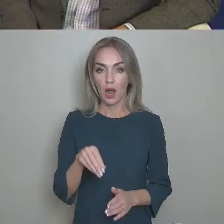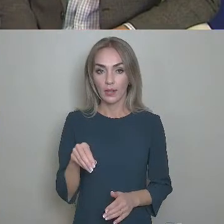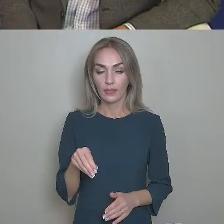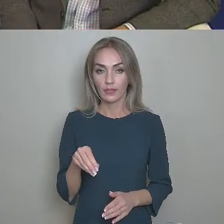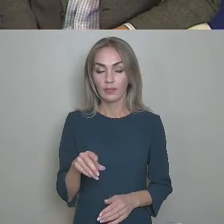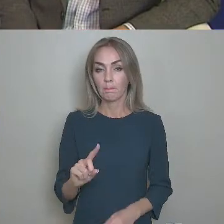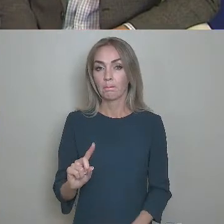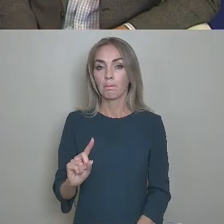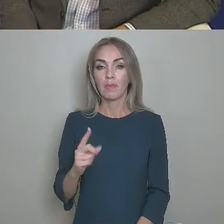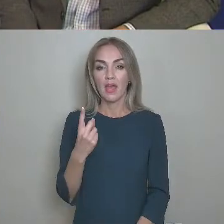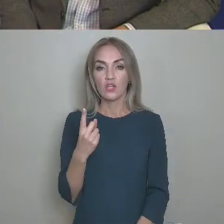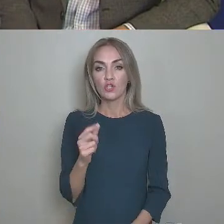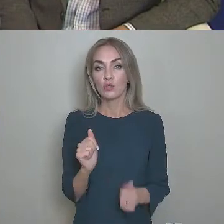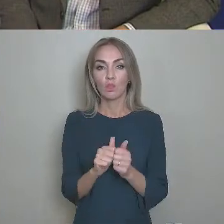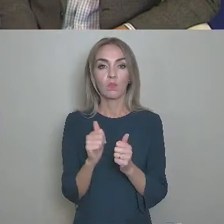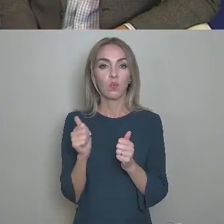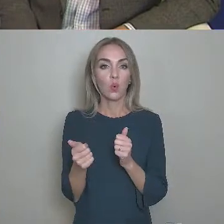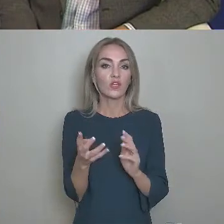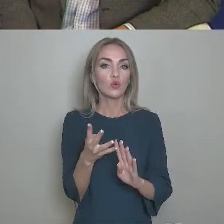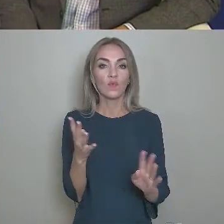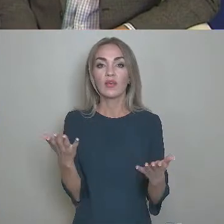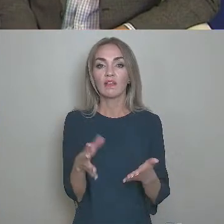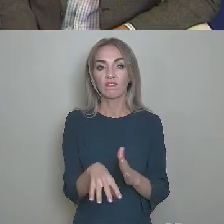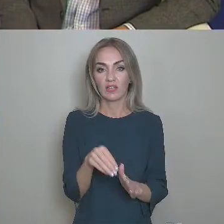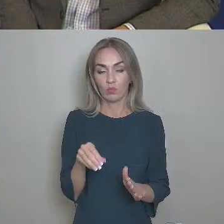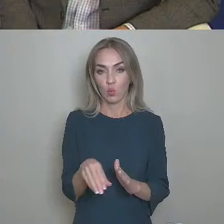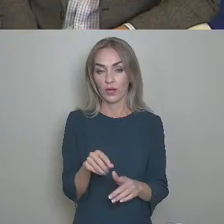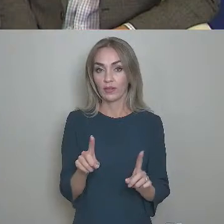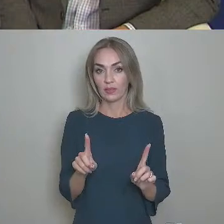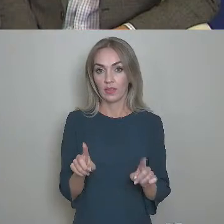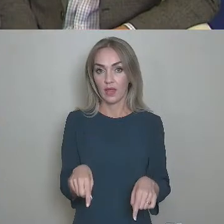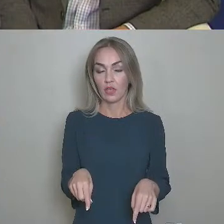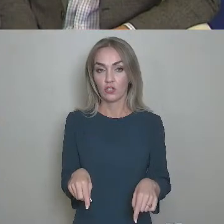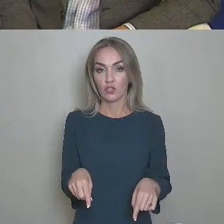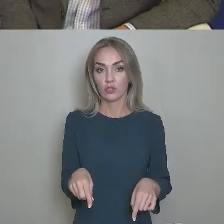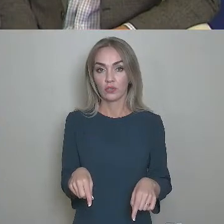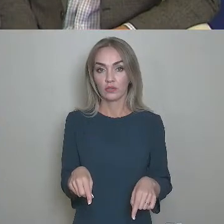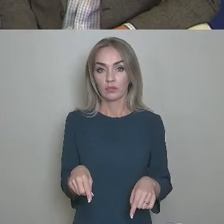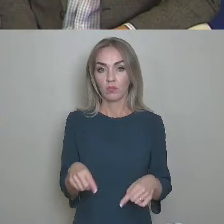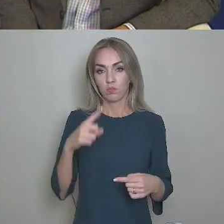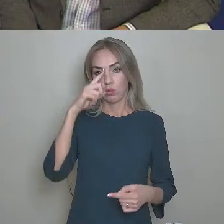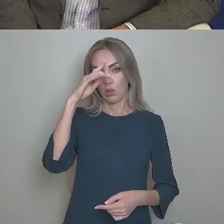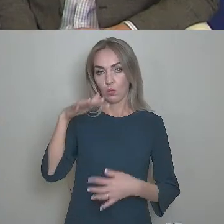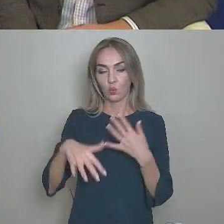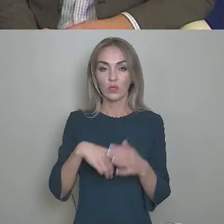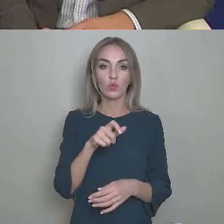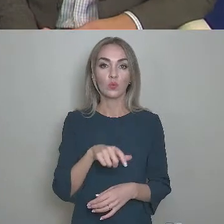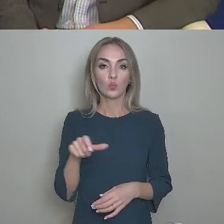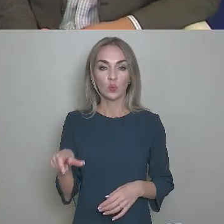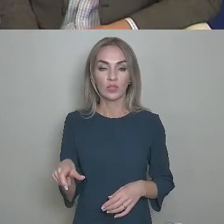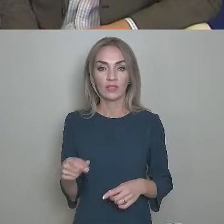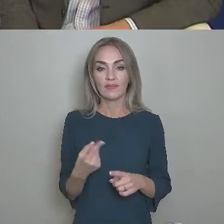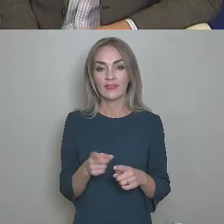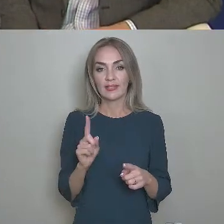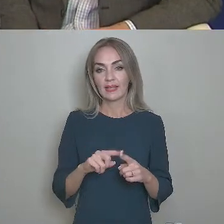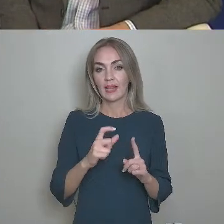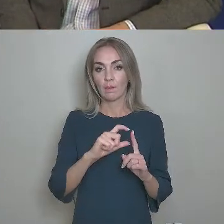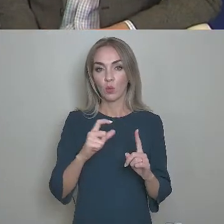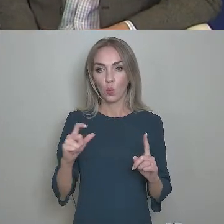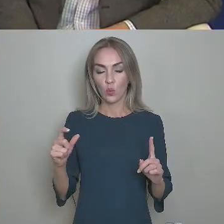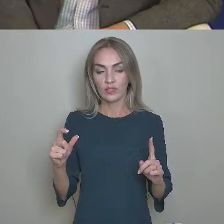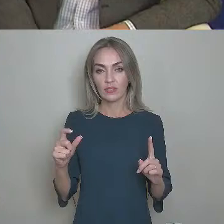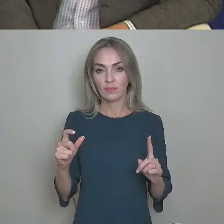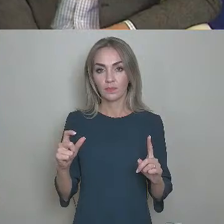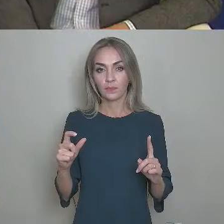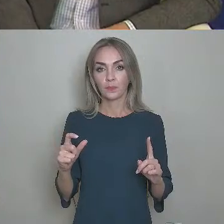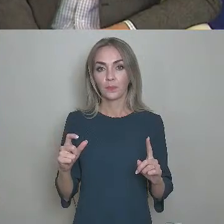to which local councils are we electing, and especially the first early elections, and which